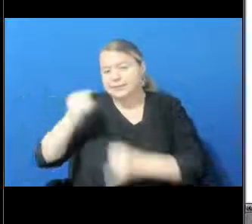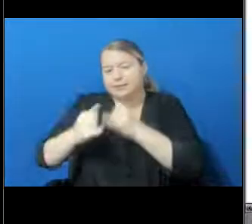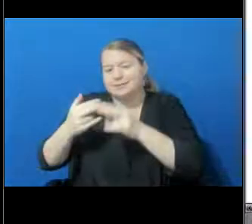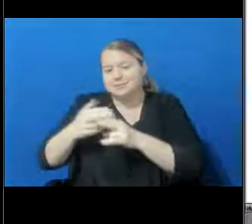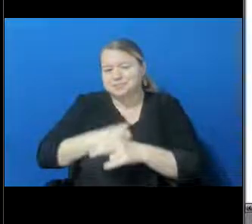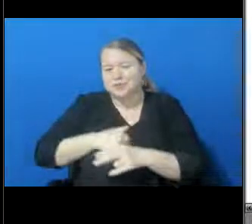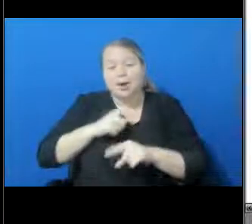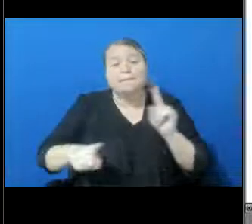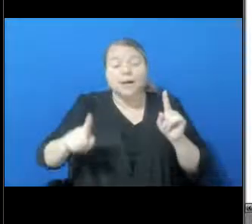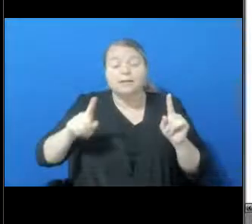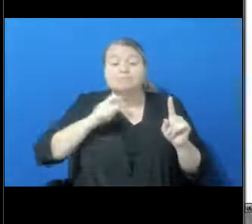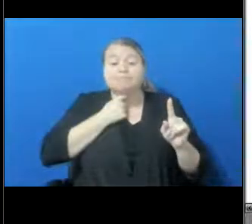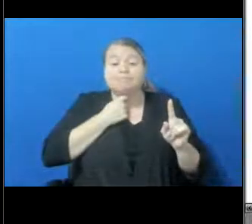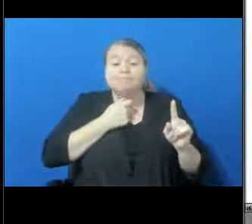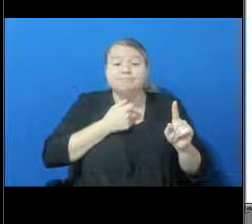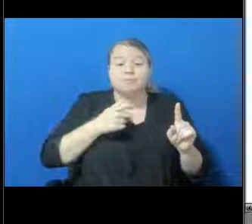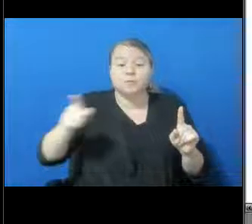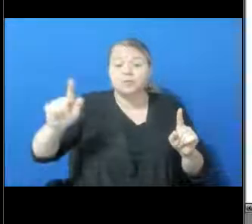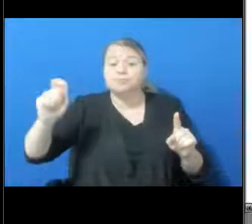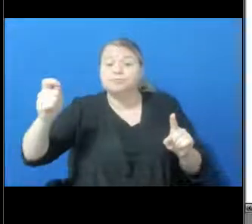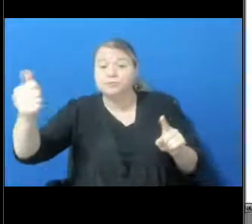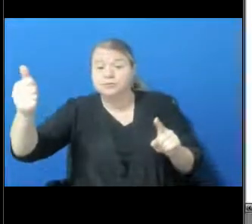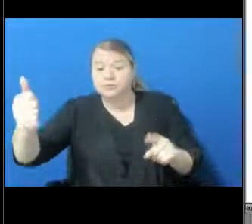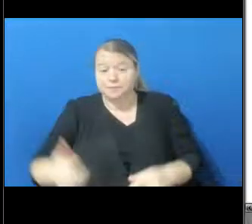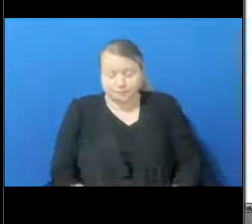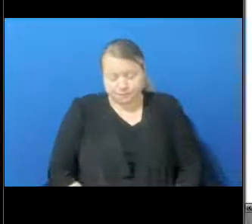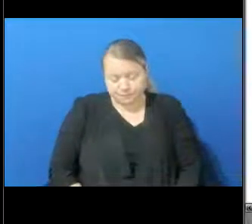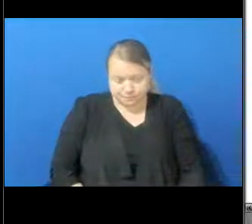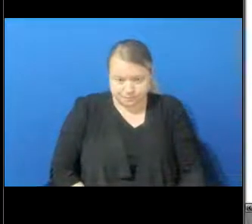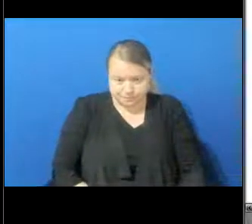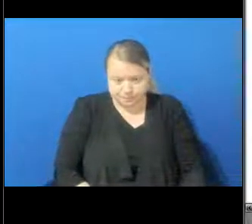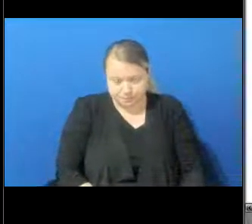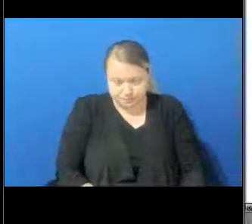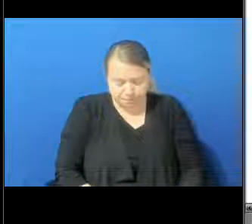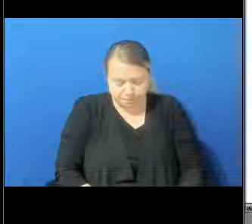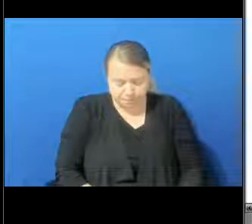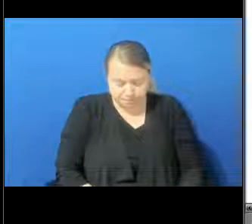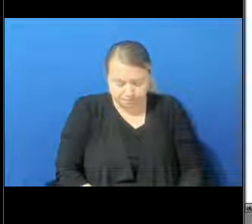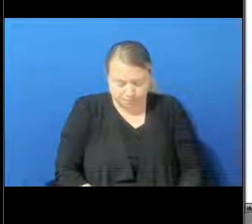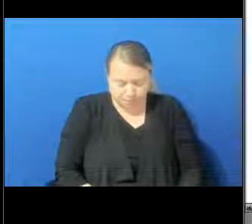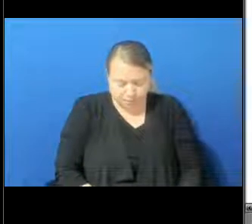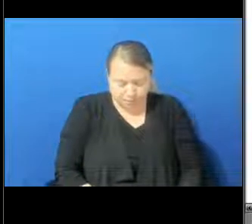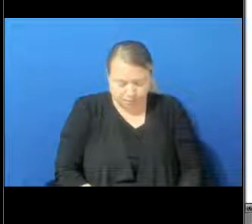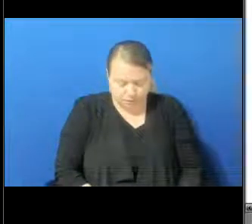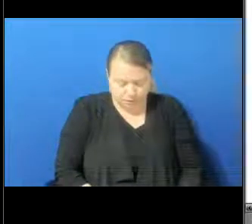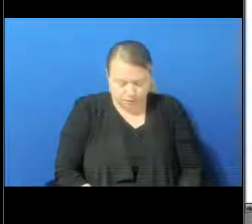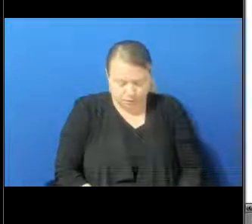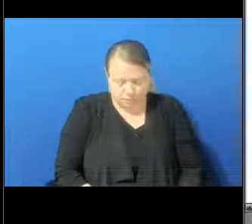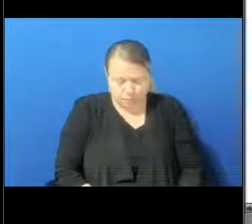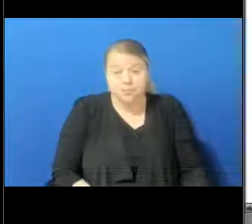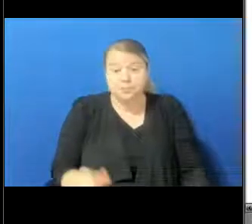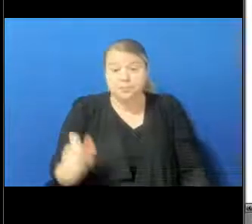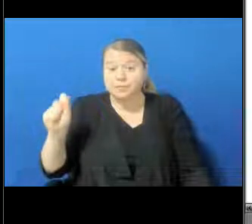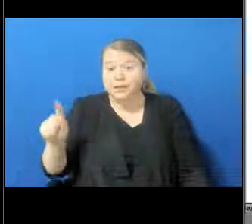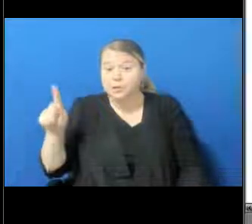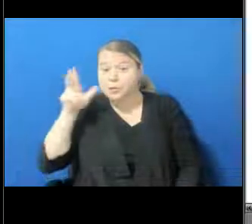and you will need to unmute yourself to ask your question. Hello, can you hear me? Yes, we can.